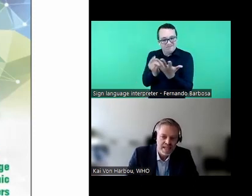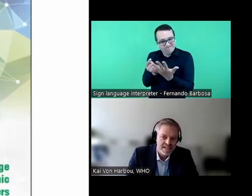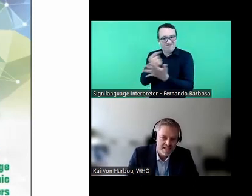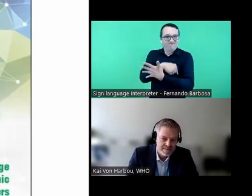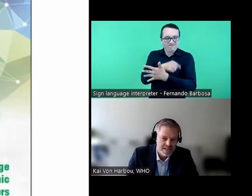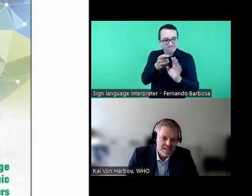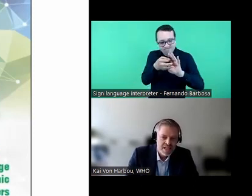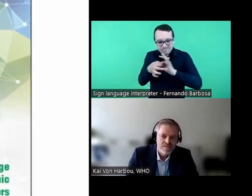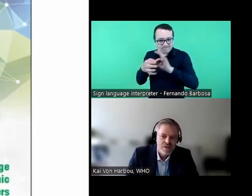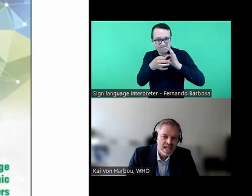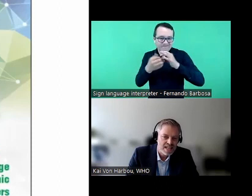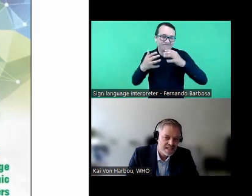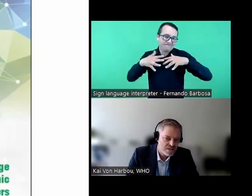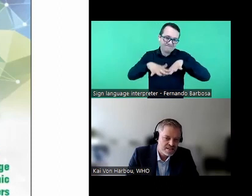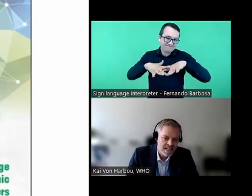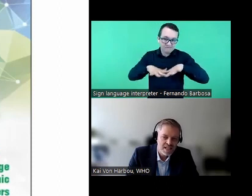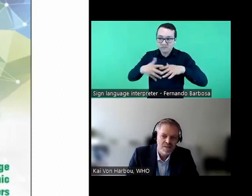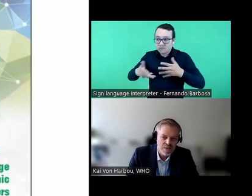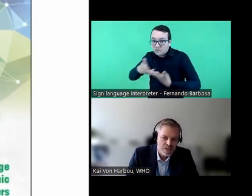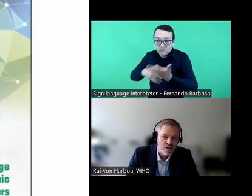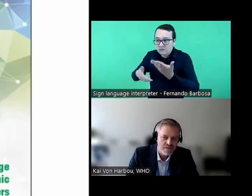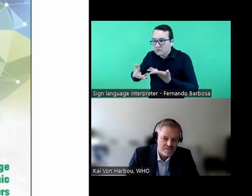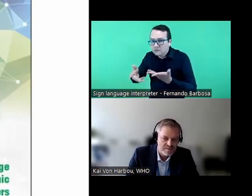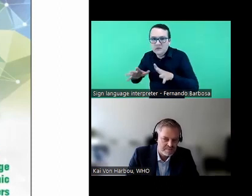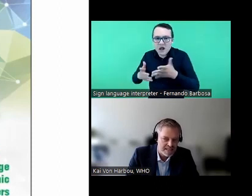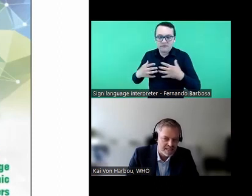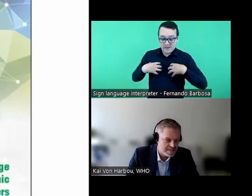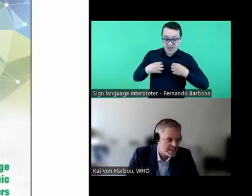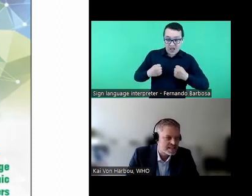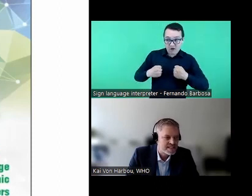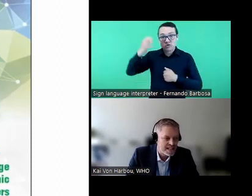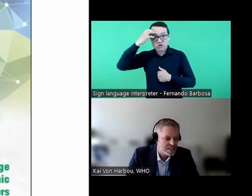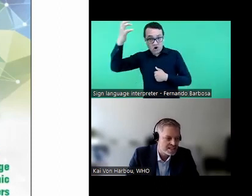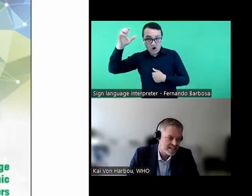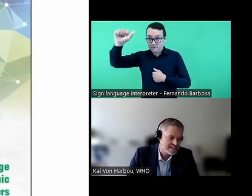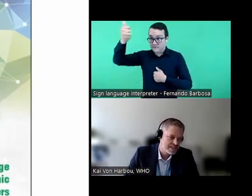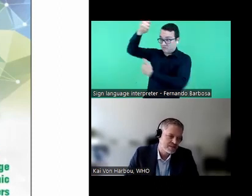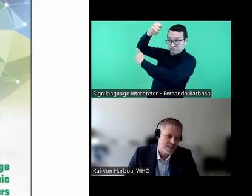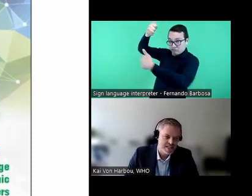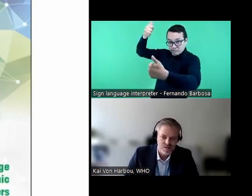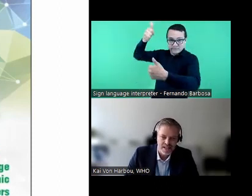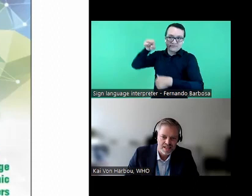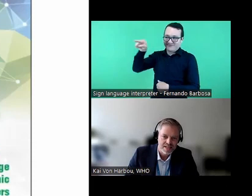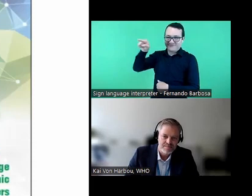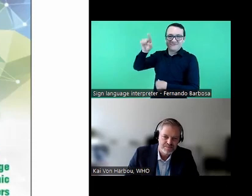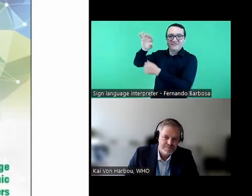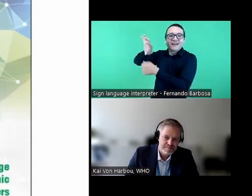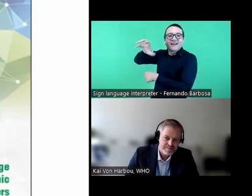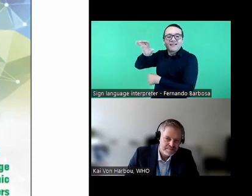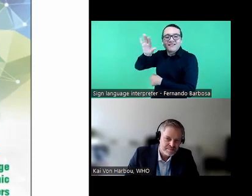institutionalized mechanisms for the health sector's engagement with whole of government mechanisms, such as national disaster risk reduction